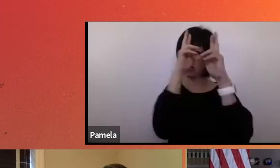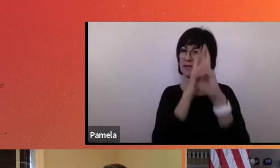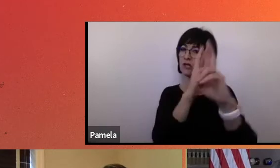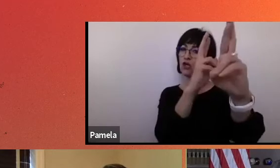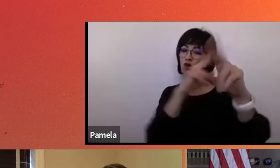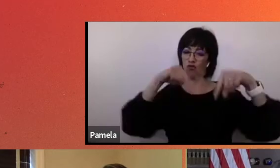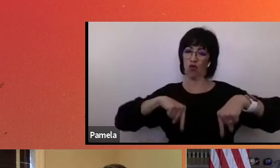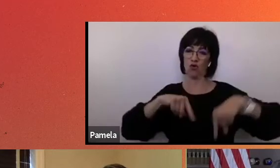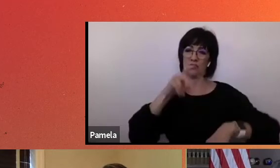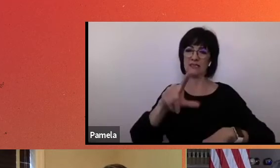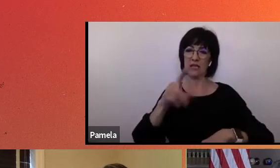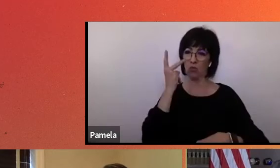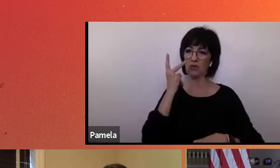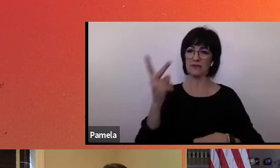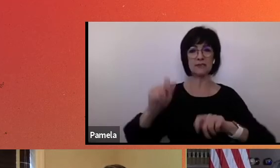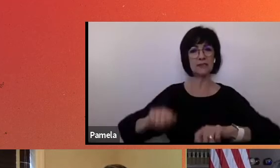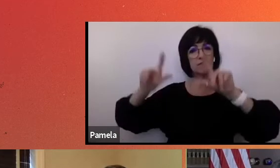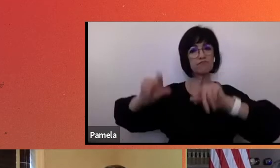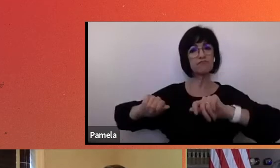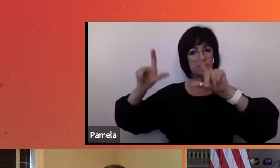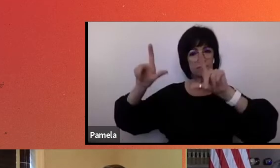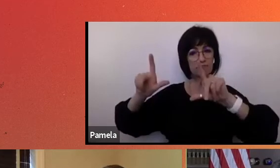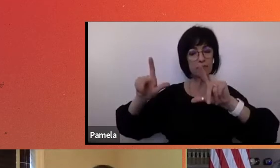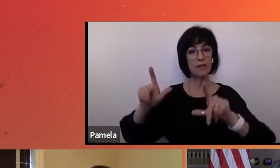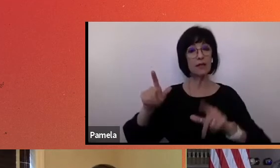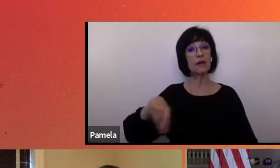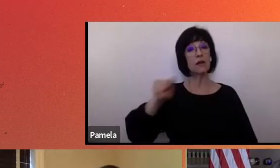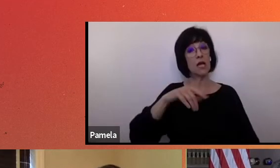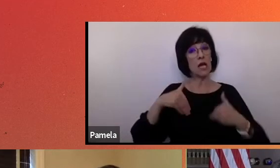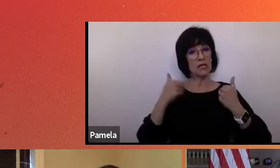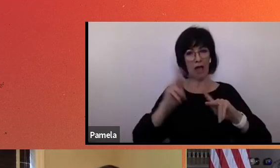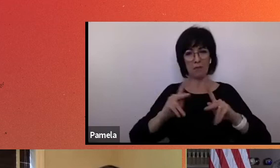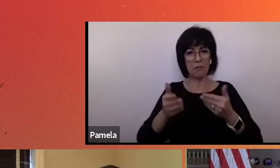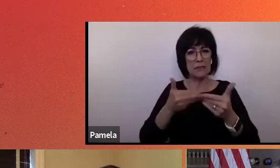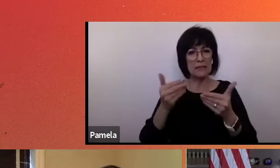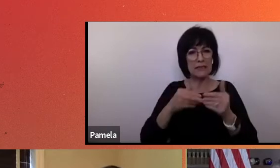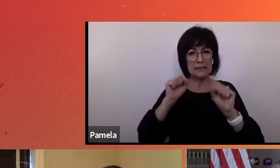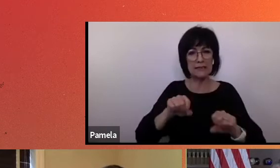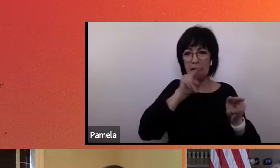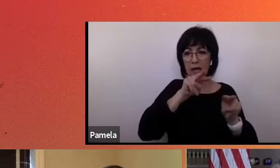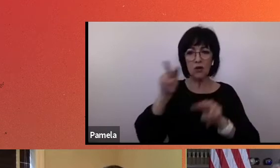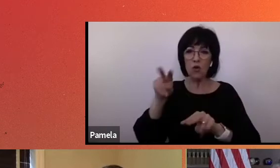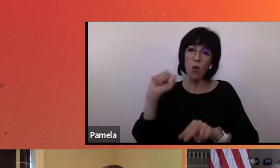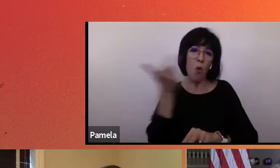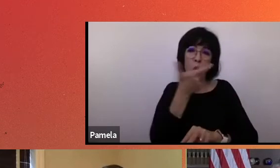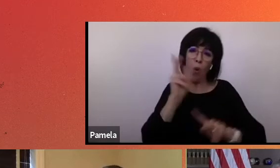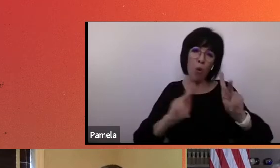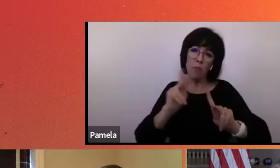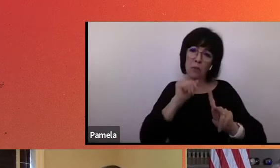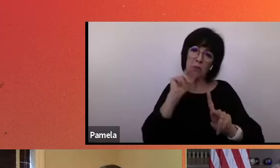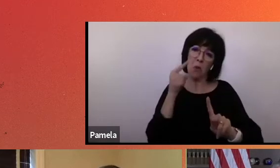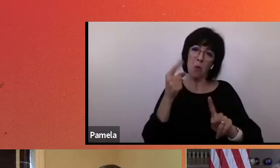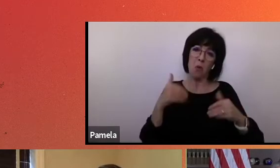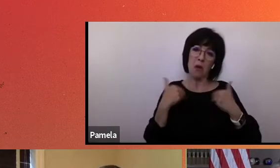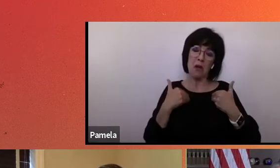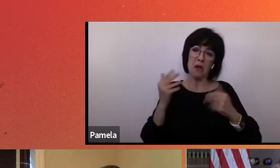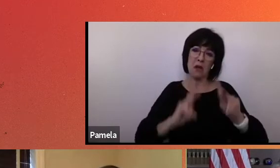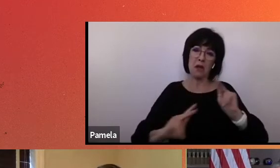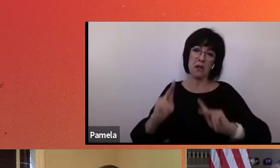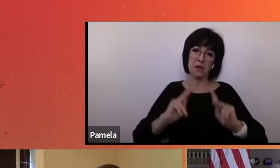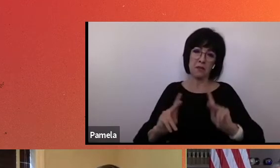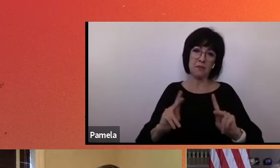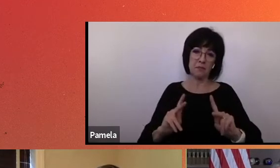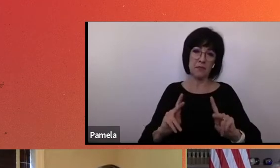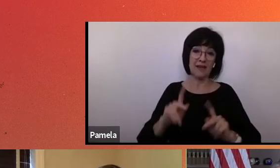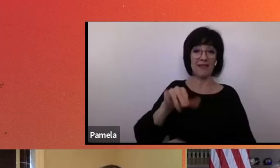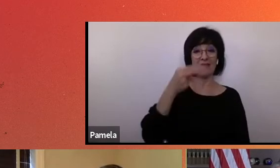to engage young people in history they may not have known, and really all citizens. And when you consider even a phenomena like the